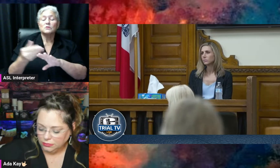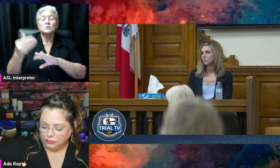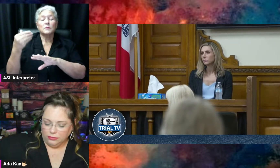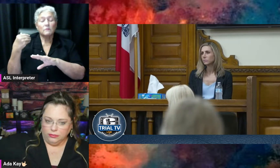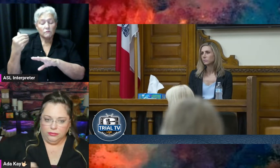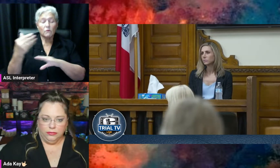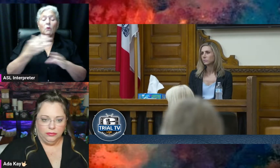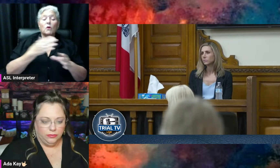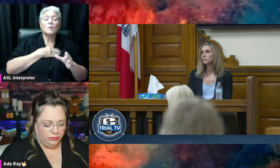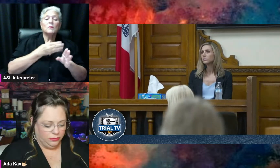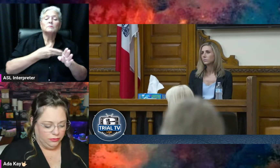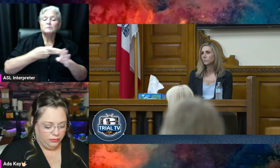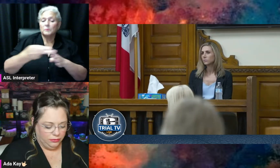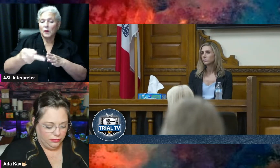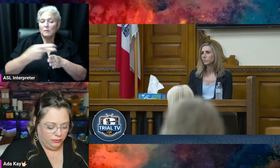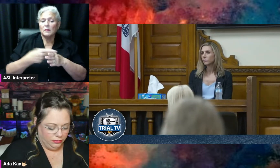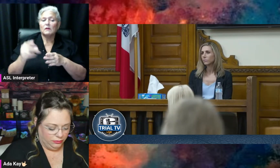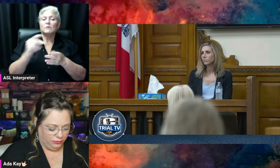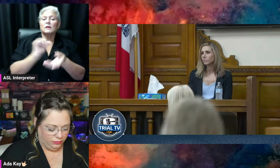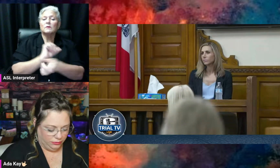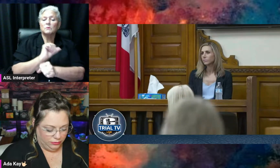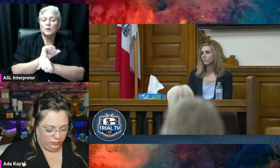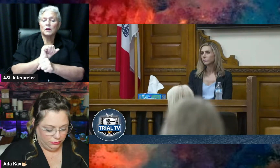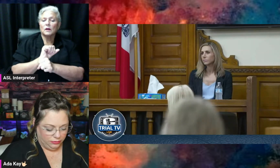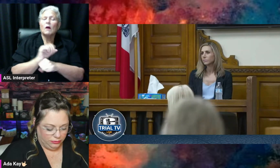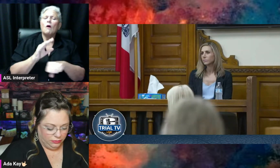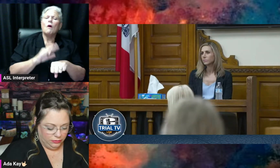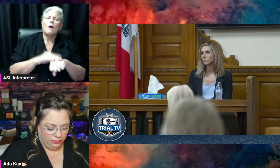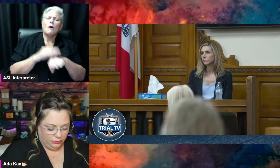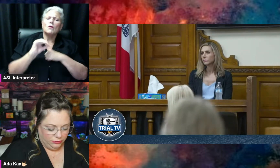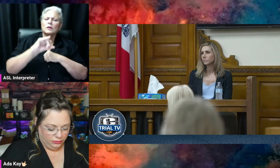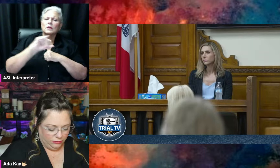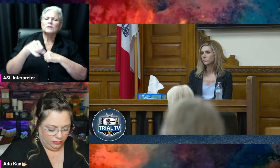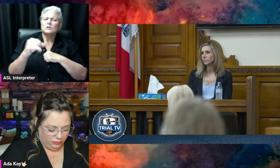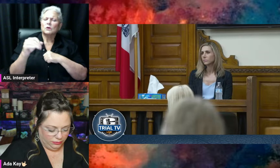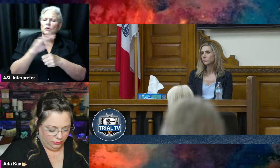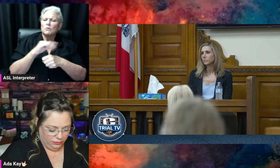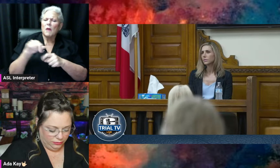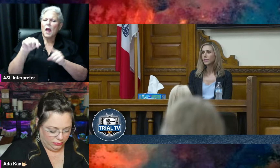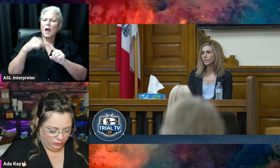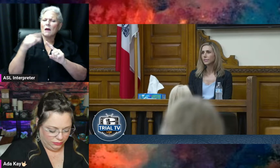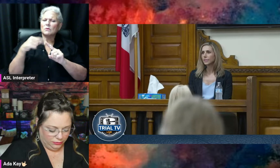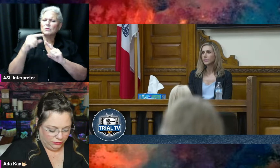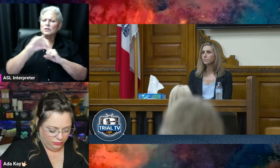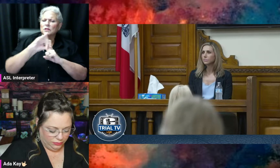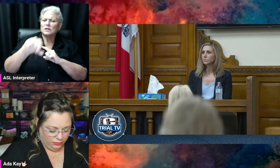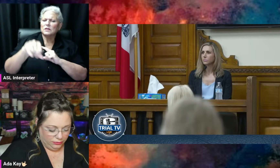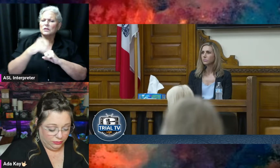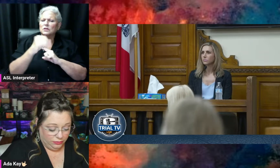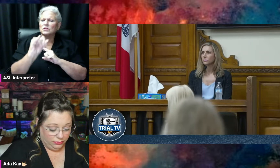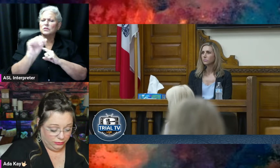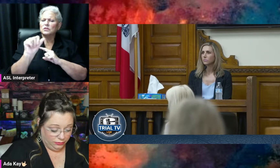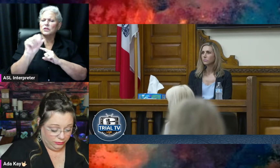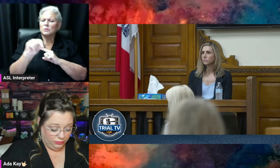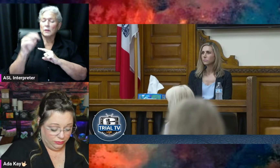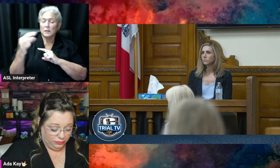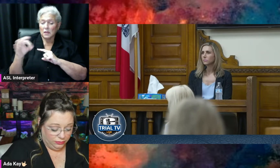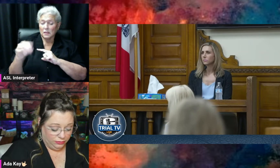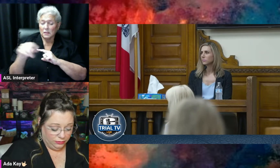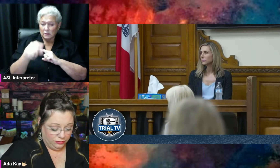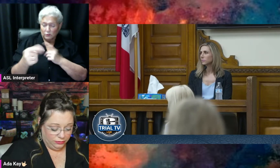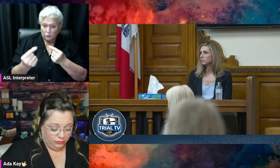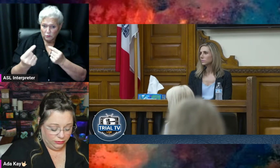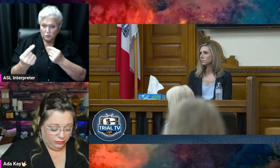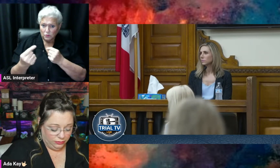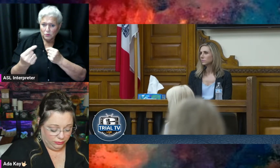January 19th of this year, did you perform an autopsy on Jennifer Dazey? Yes, I did.